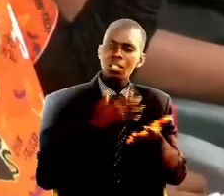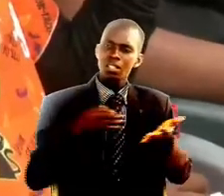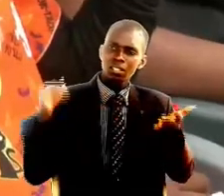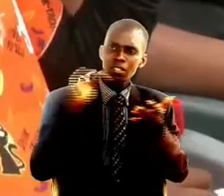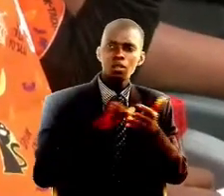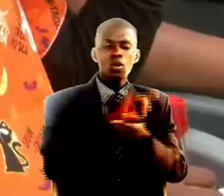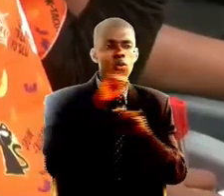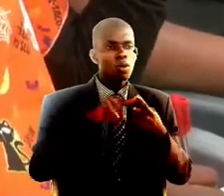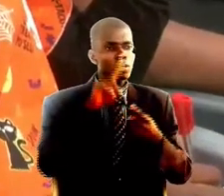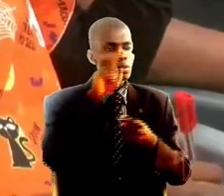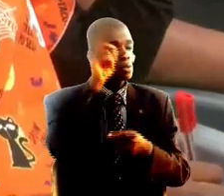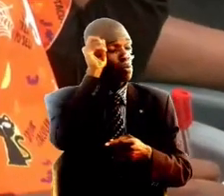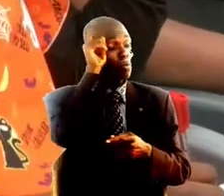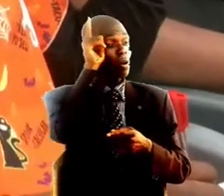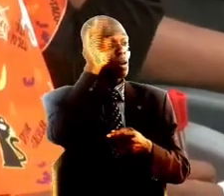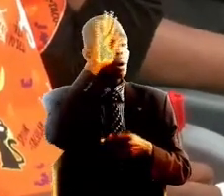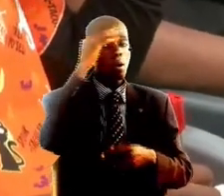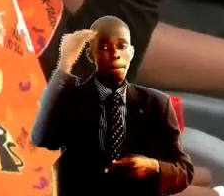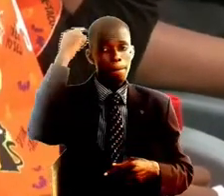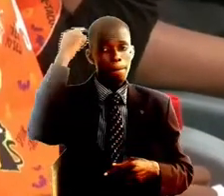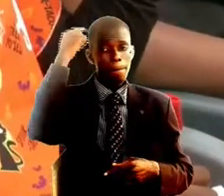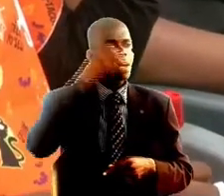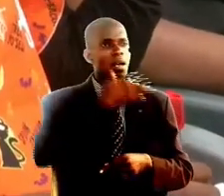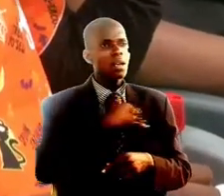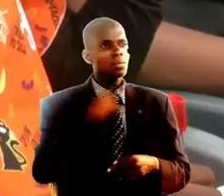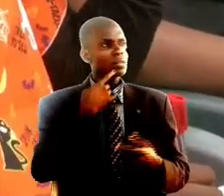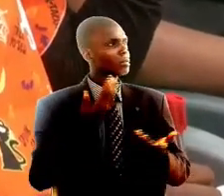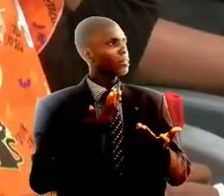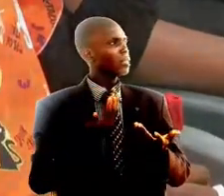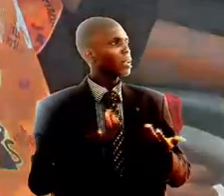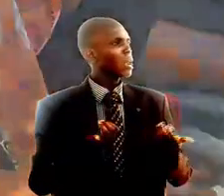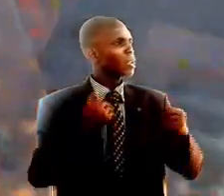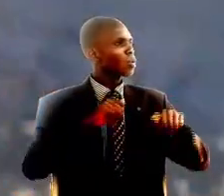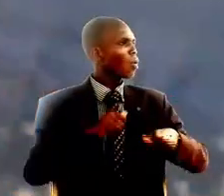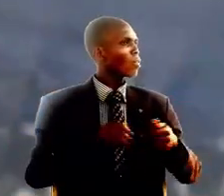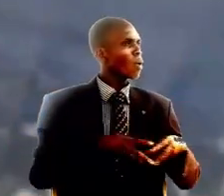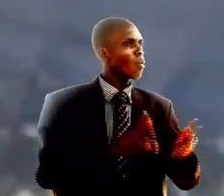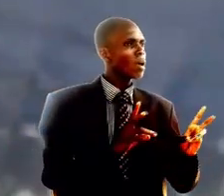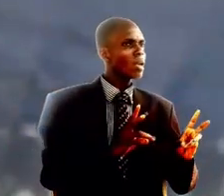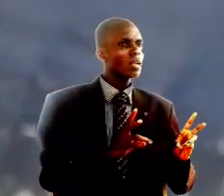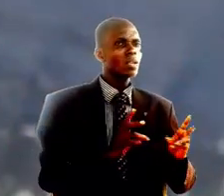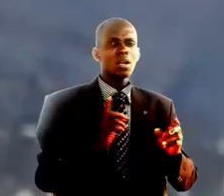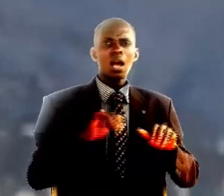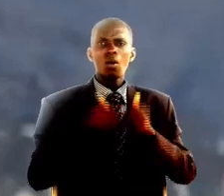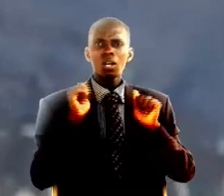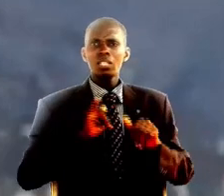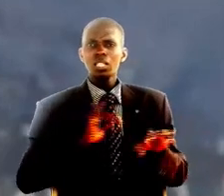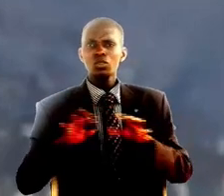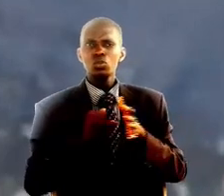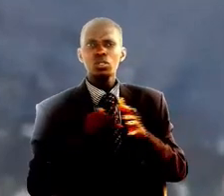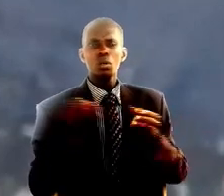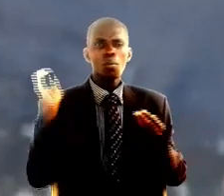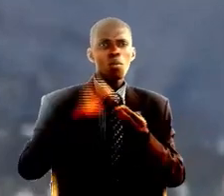your brain and you say, any other route, any other way, how can we do it better? And